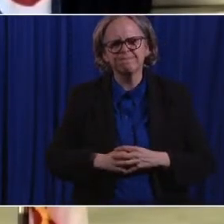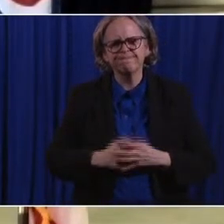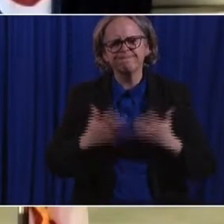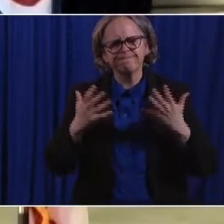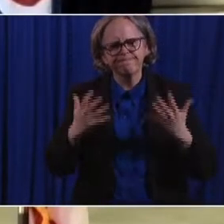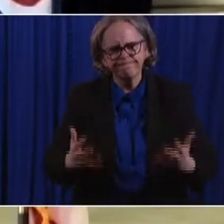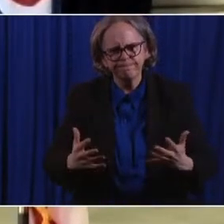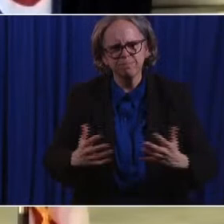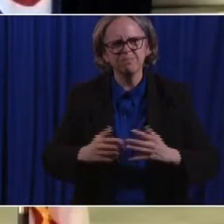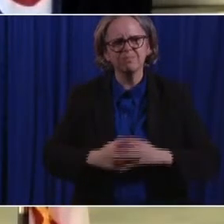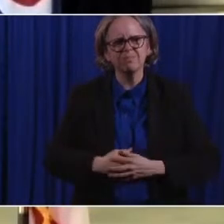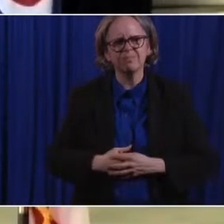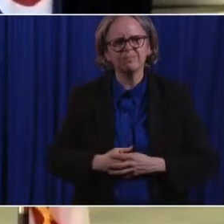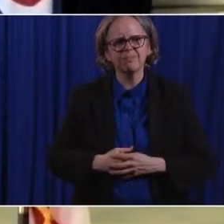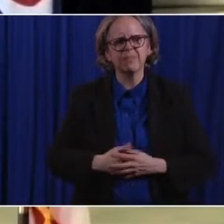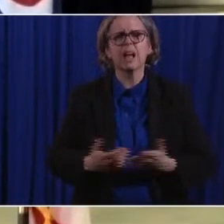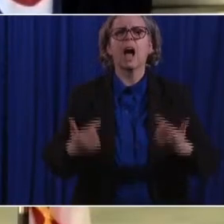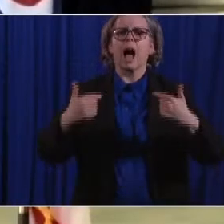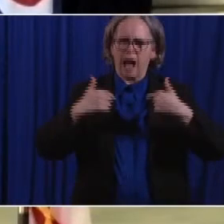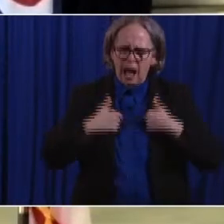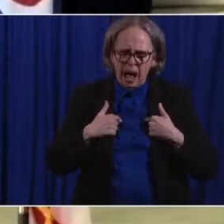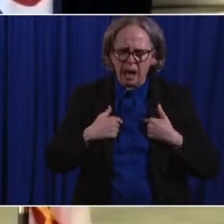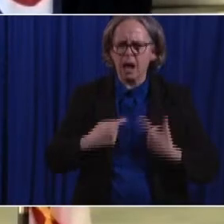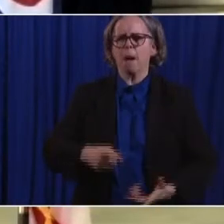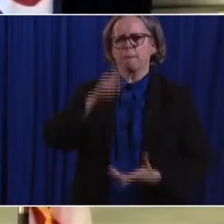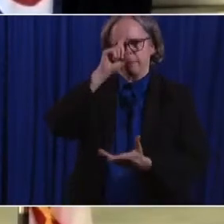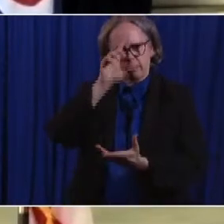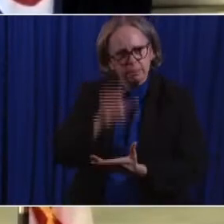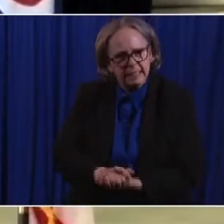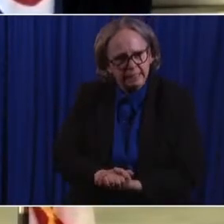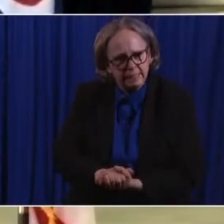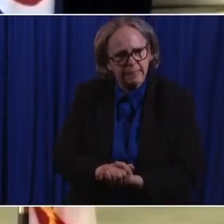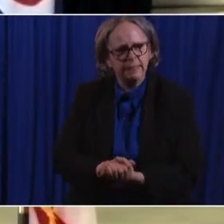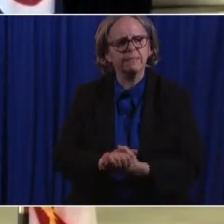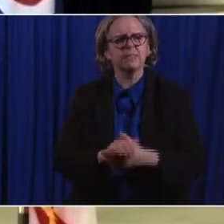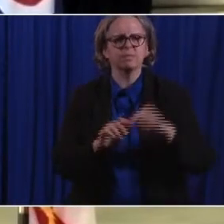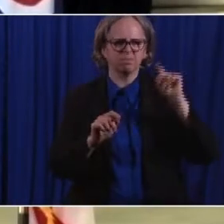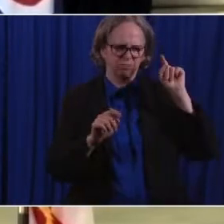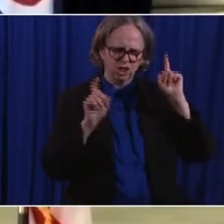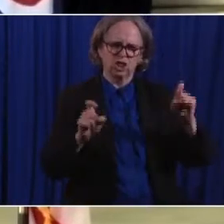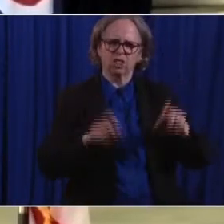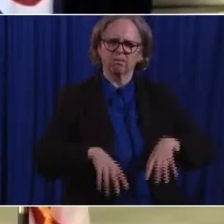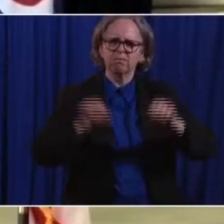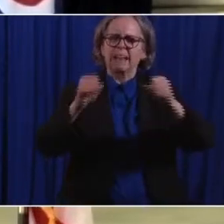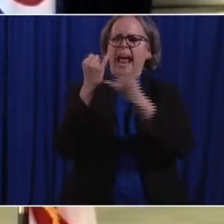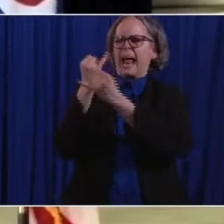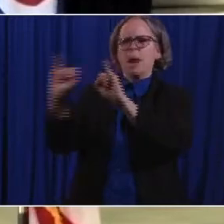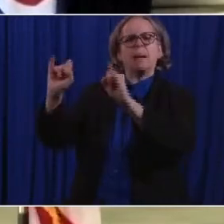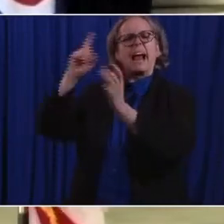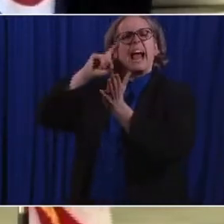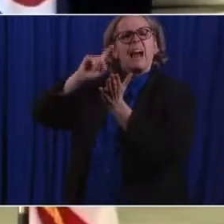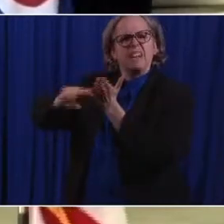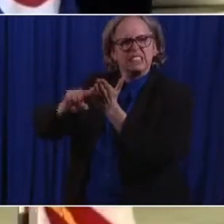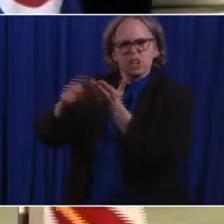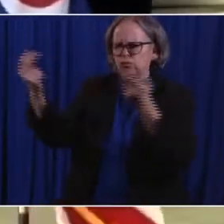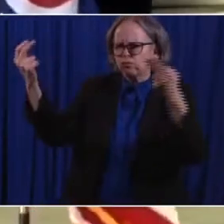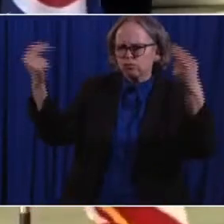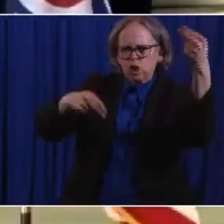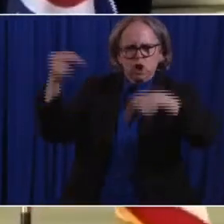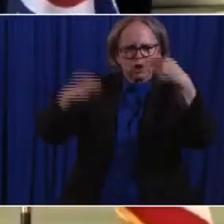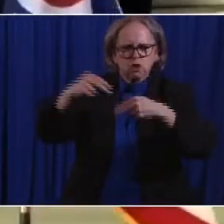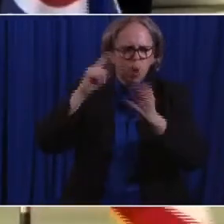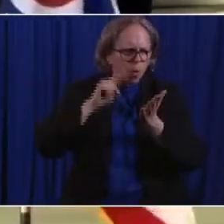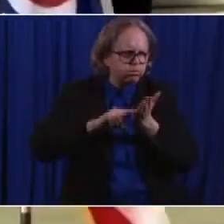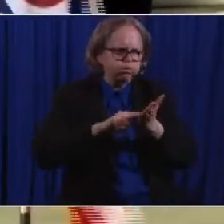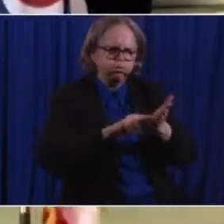And I believe that there needs to be an independent investigation into it. I don't believe the narrative that's out there about it right